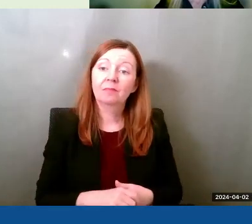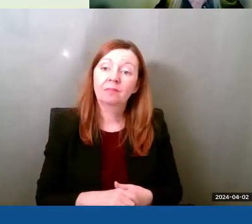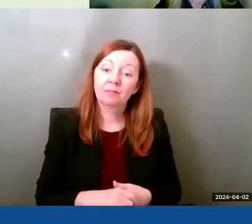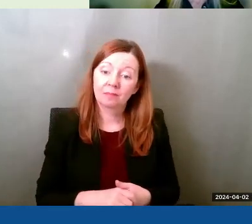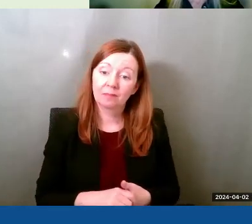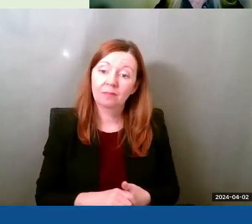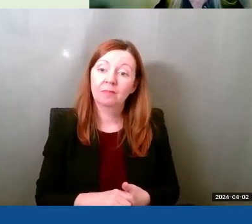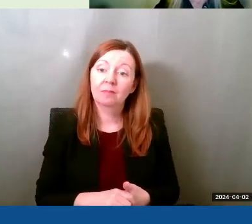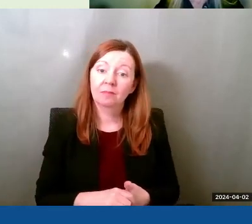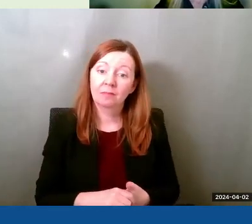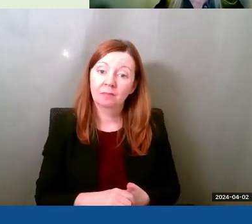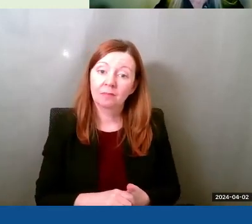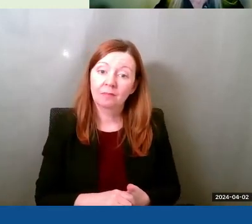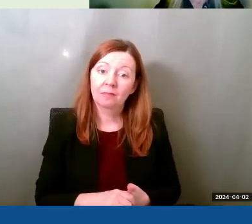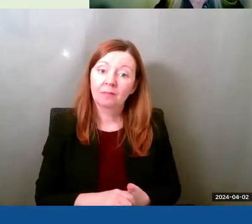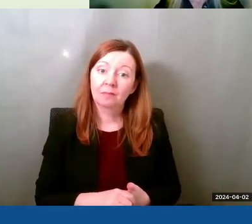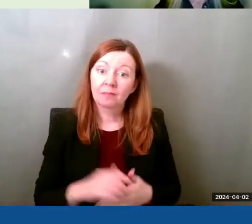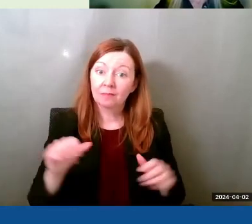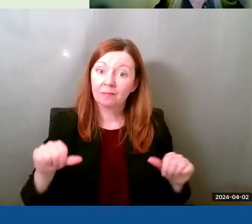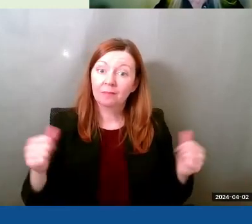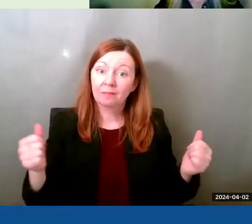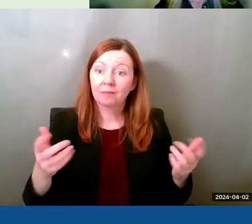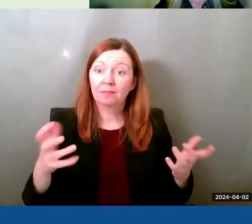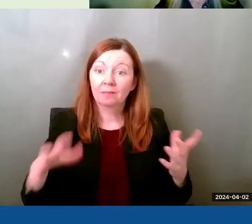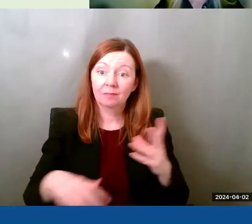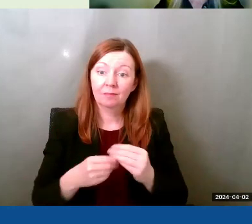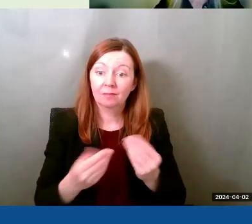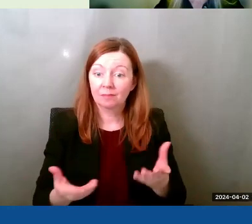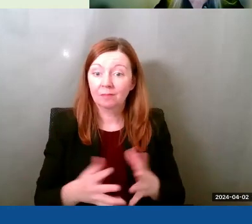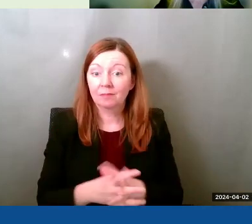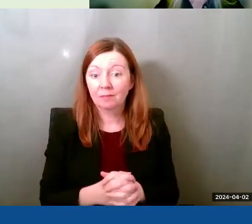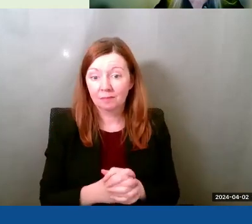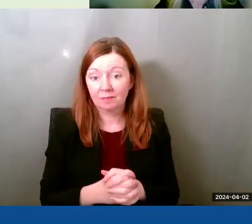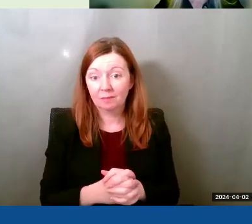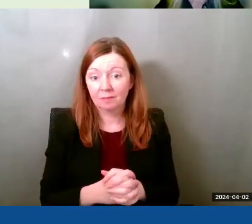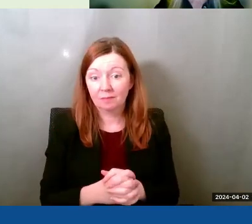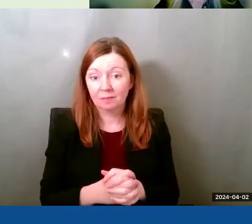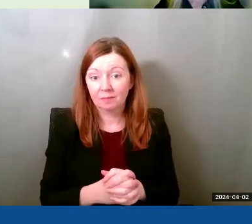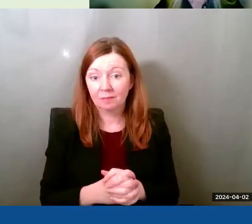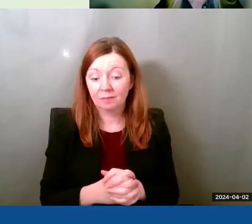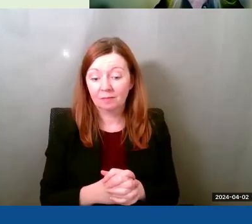right. Anything else you'd like to add?